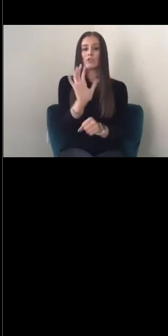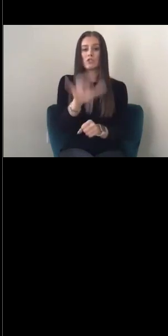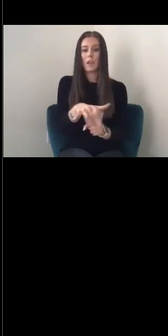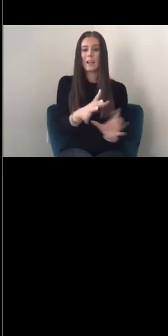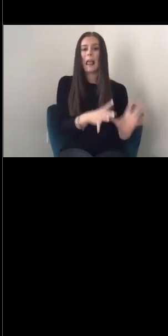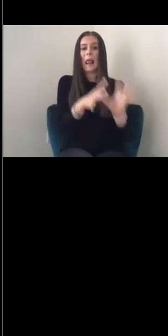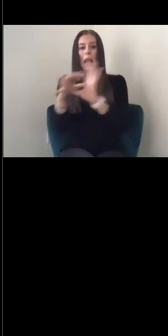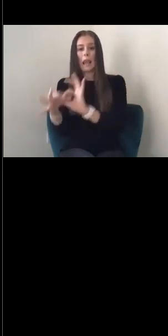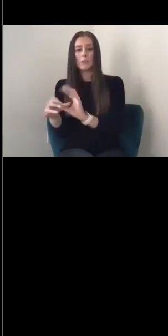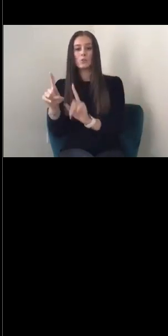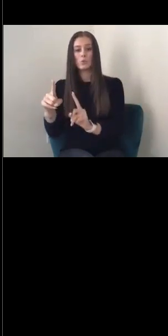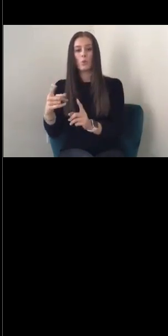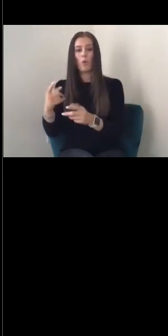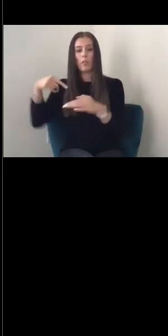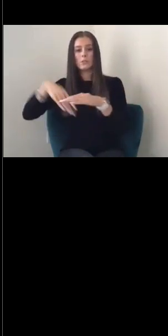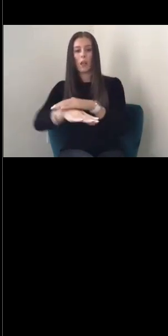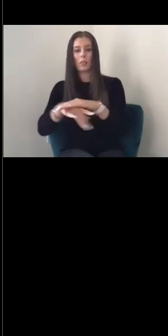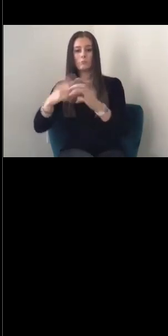boring machine.